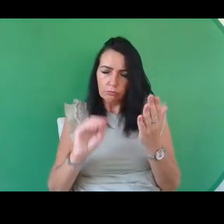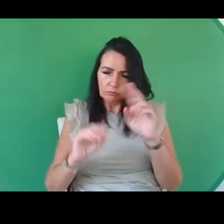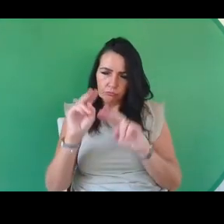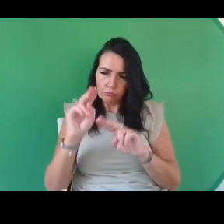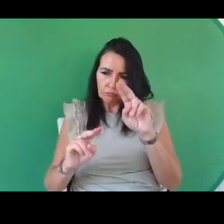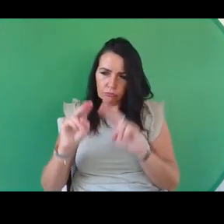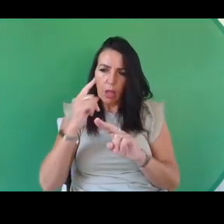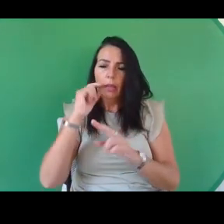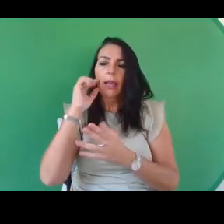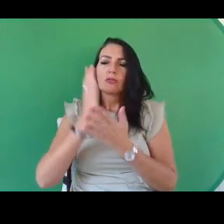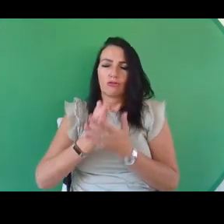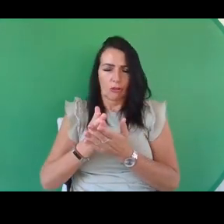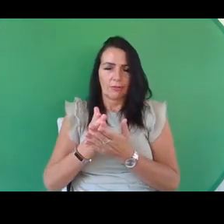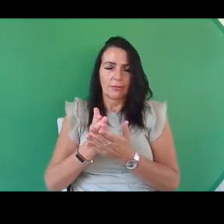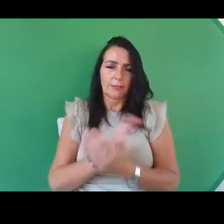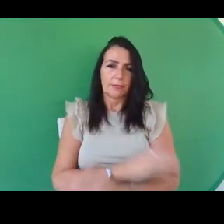trust.